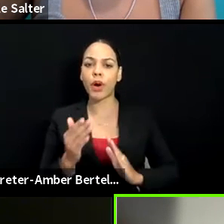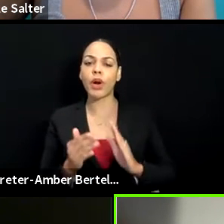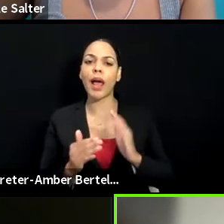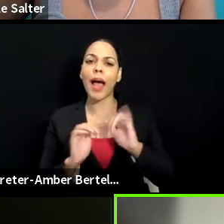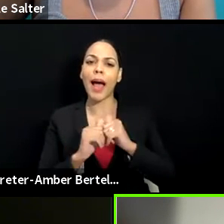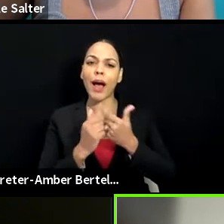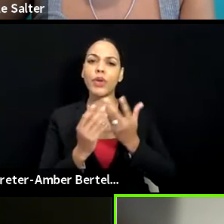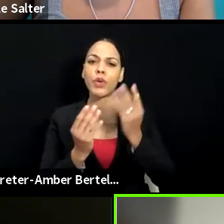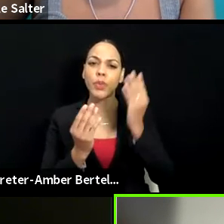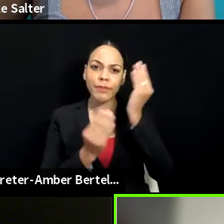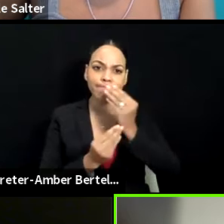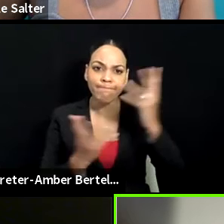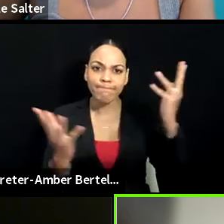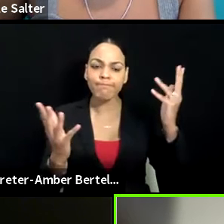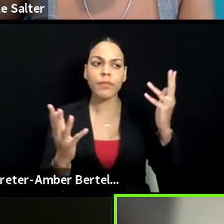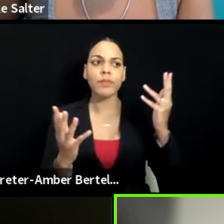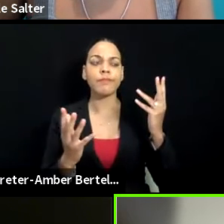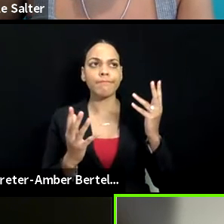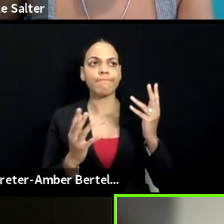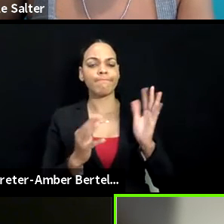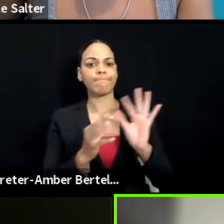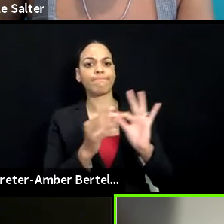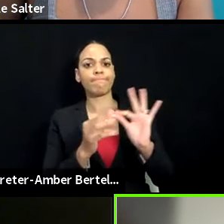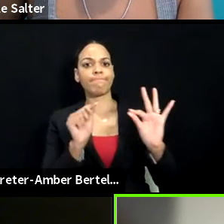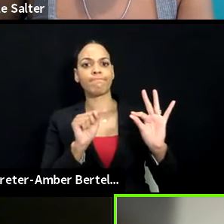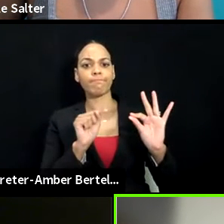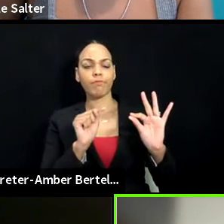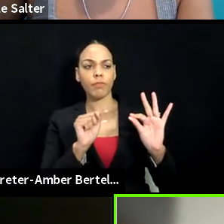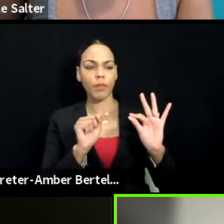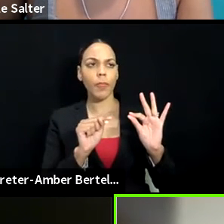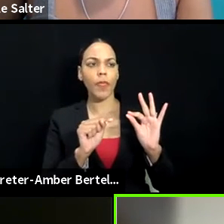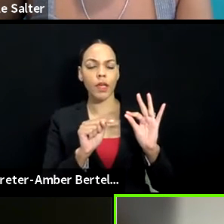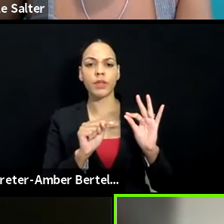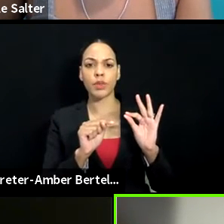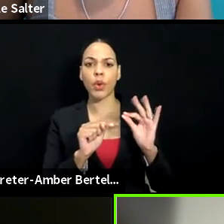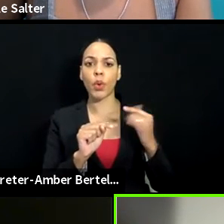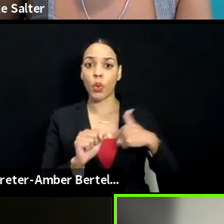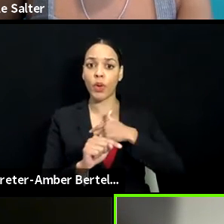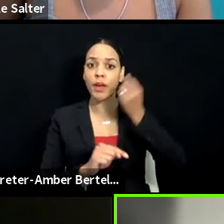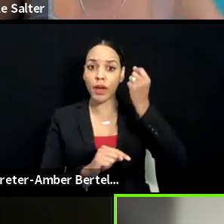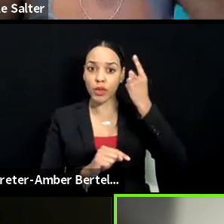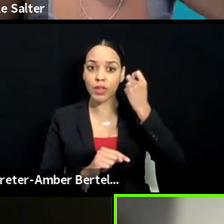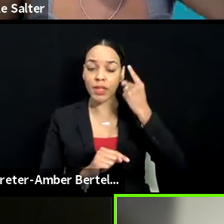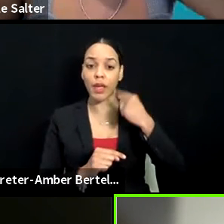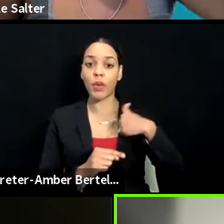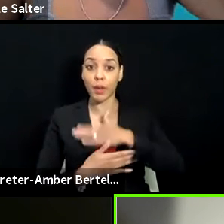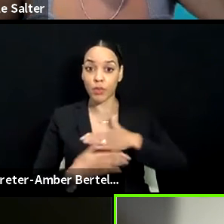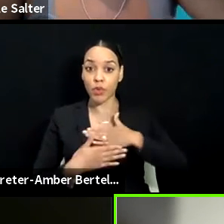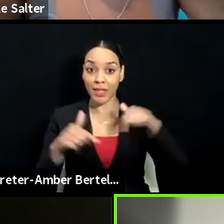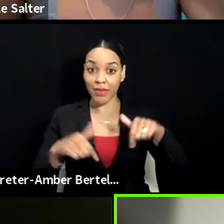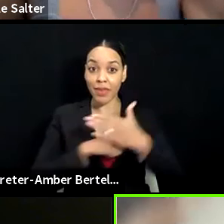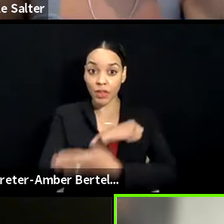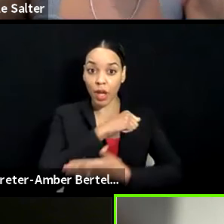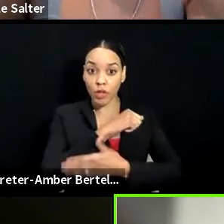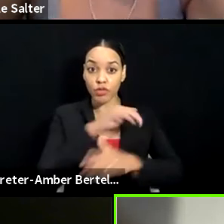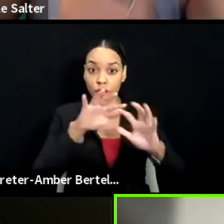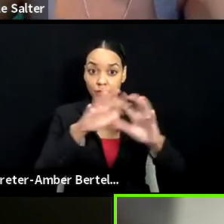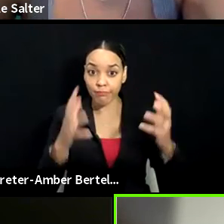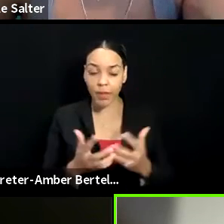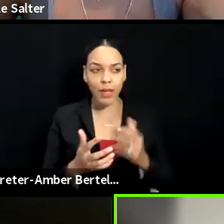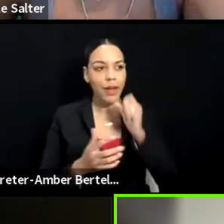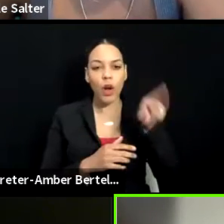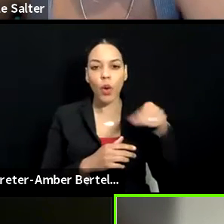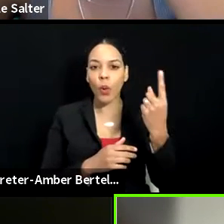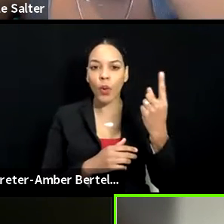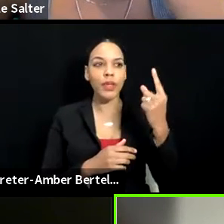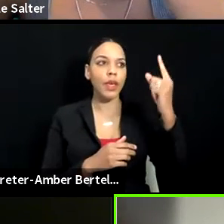that so that it's you know, we understand and appreciate in this country, not just in Congress, but everywhere,